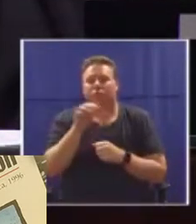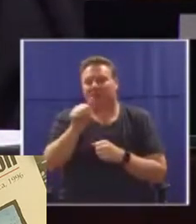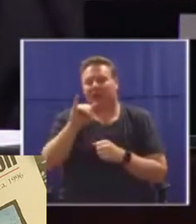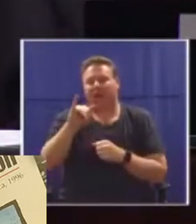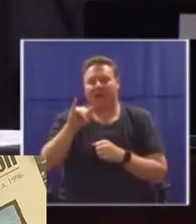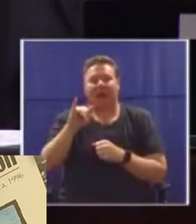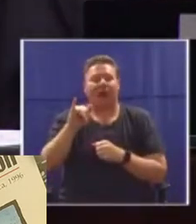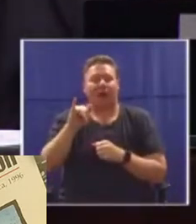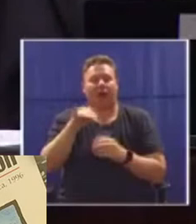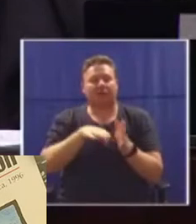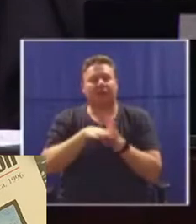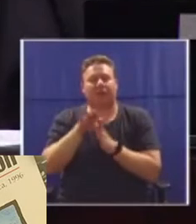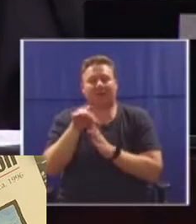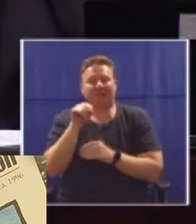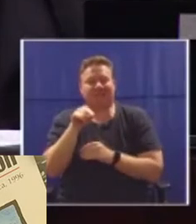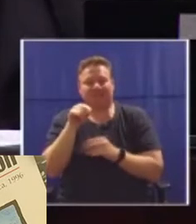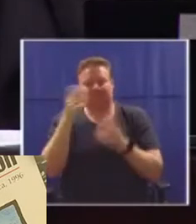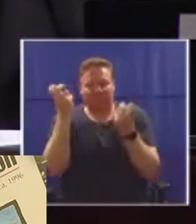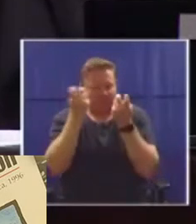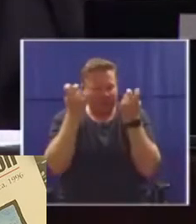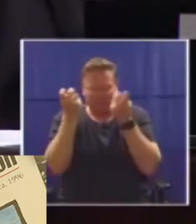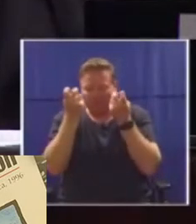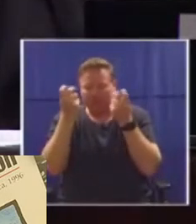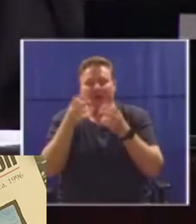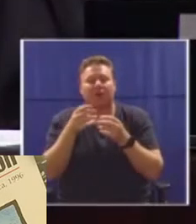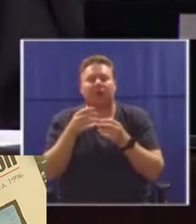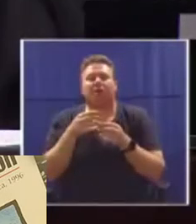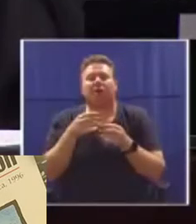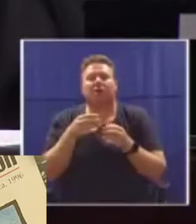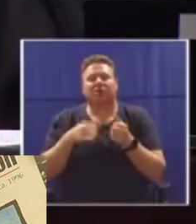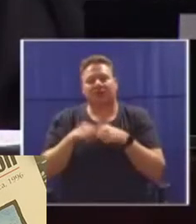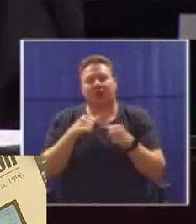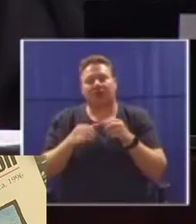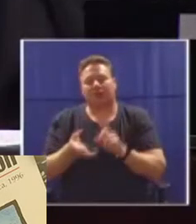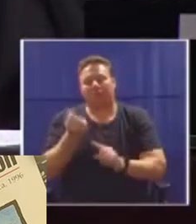intelligence developments to orientate and harness society that